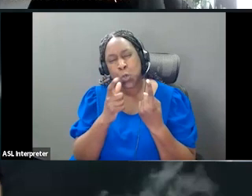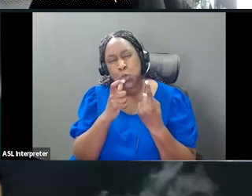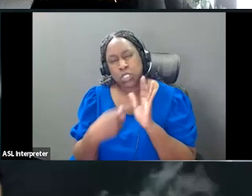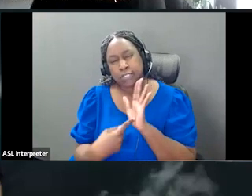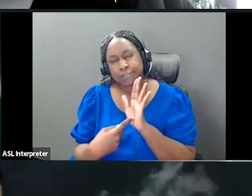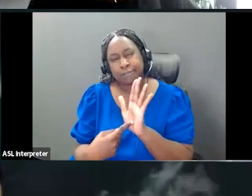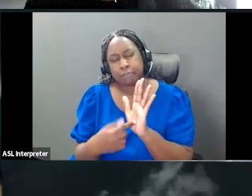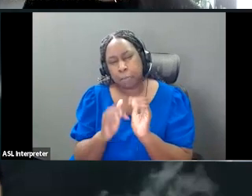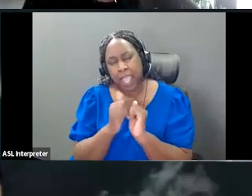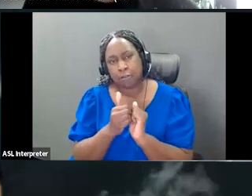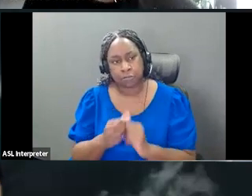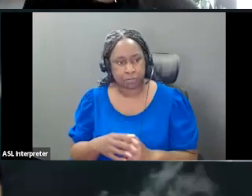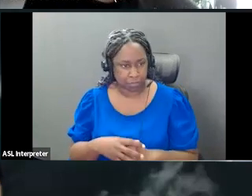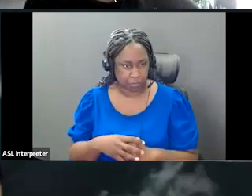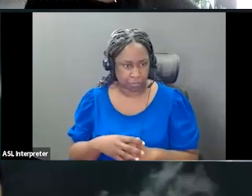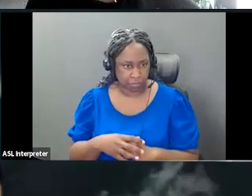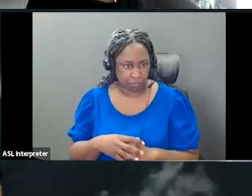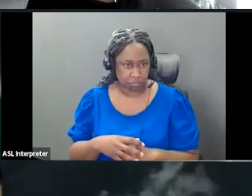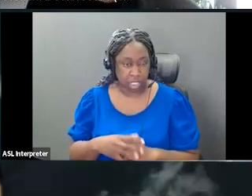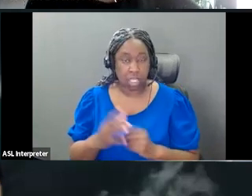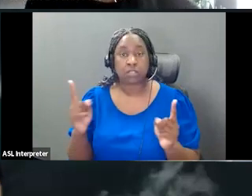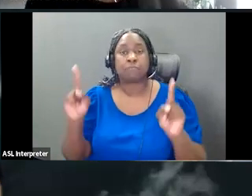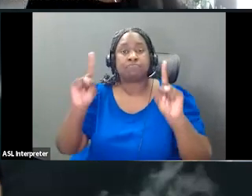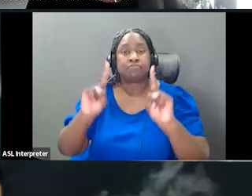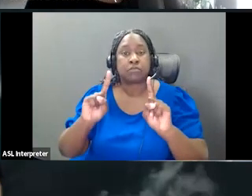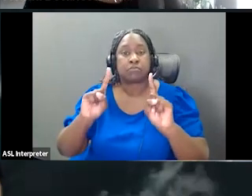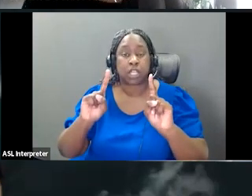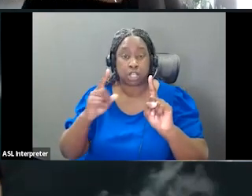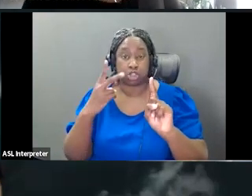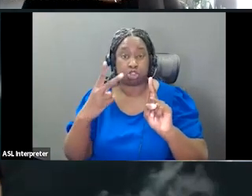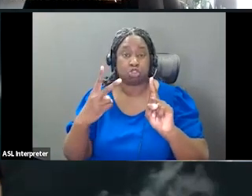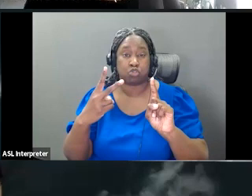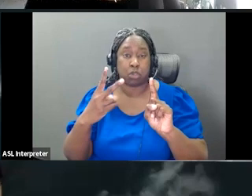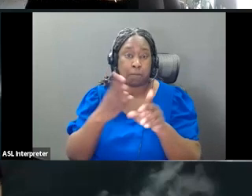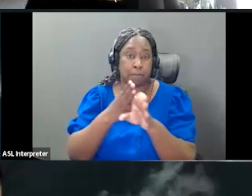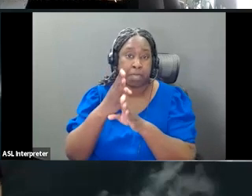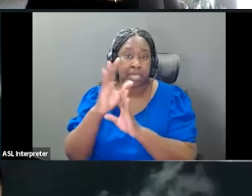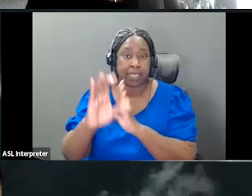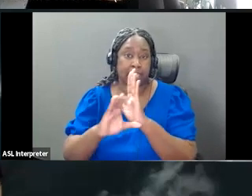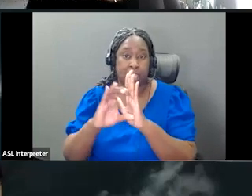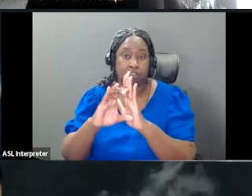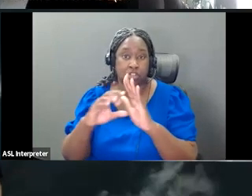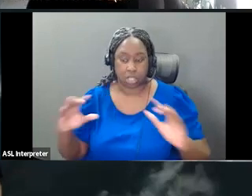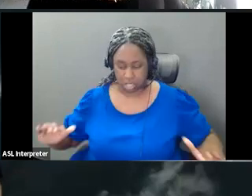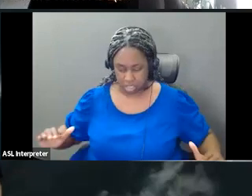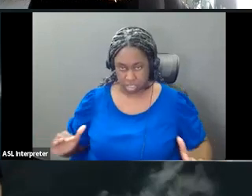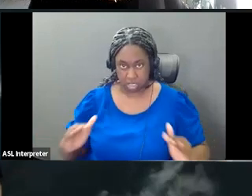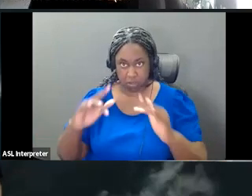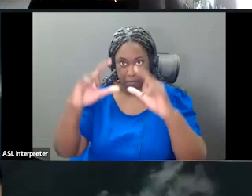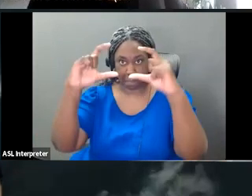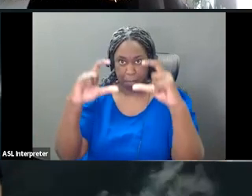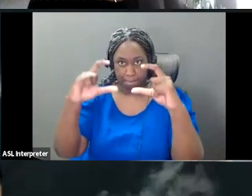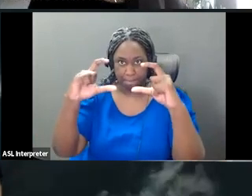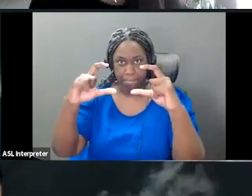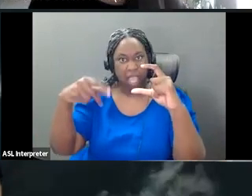So as you can see, the two main characters are the largest. They're also the highest in the composition. These guys in